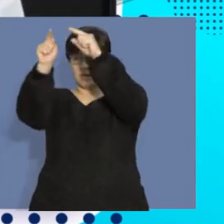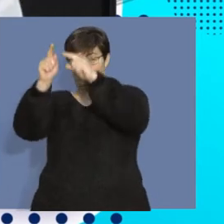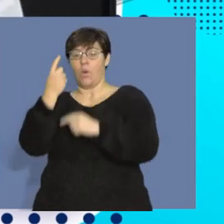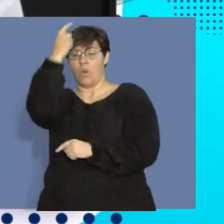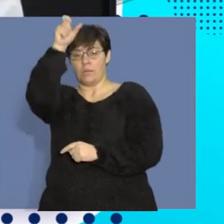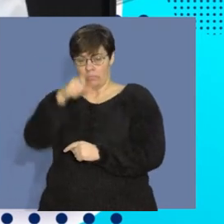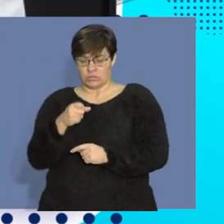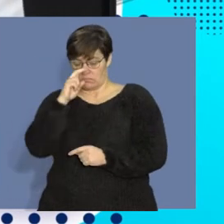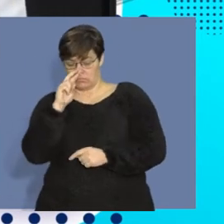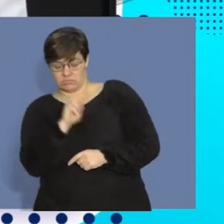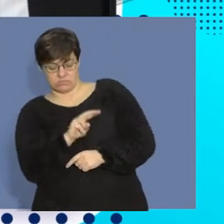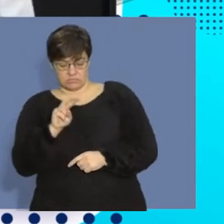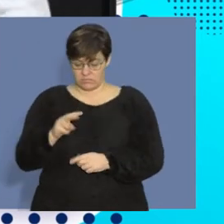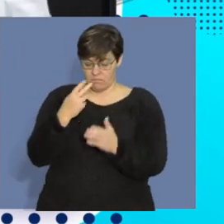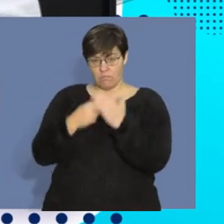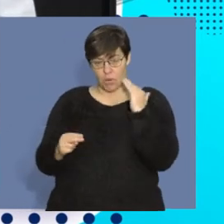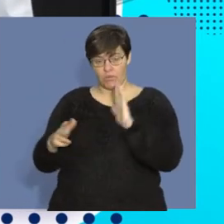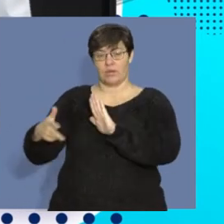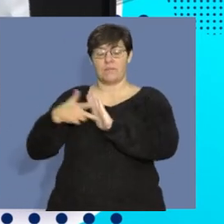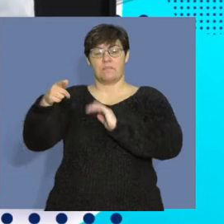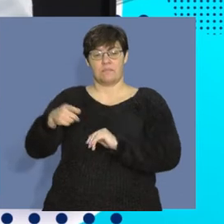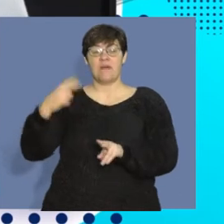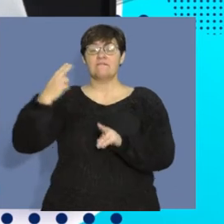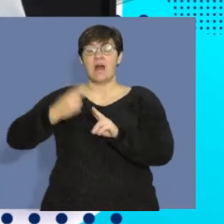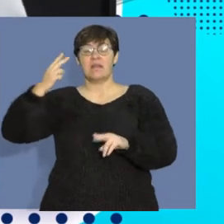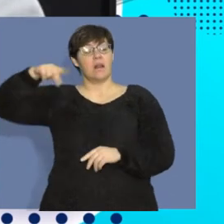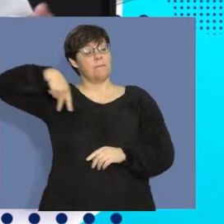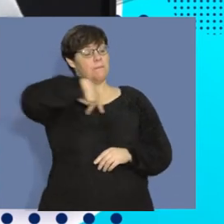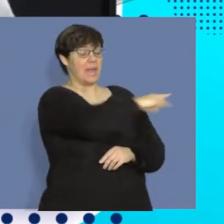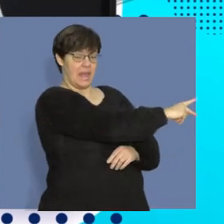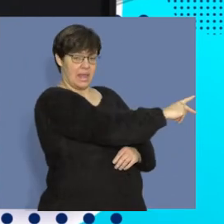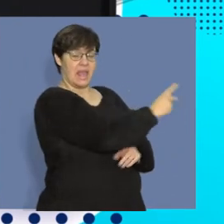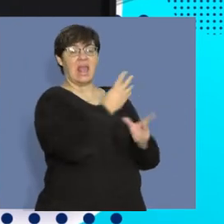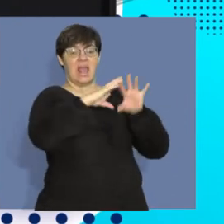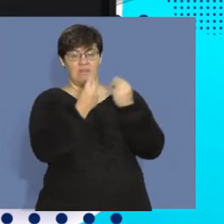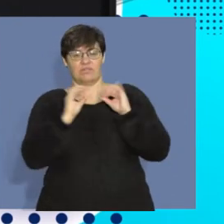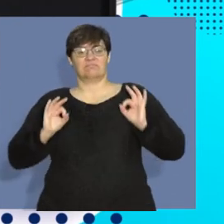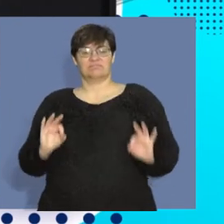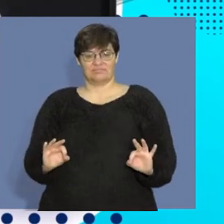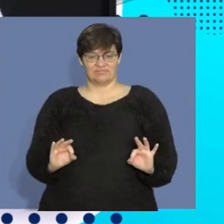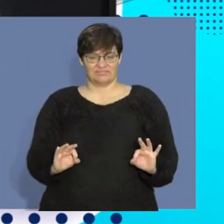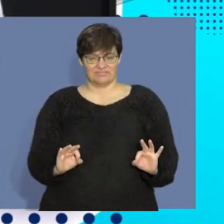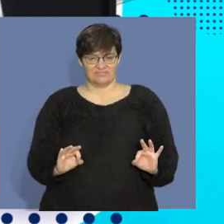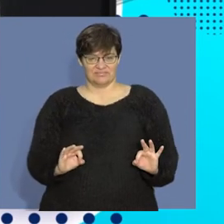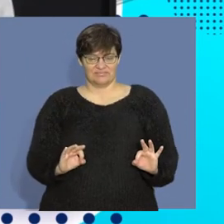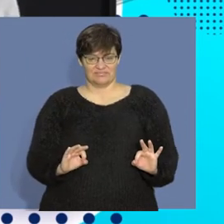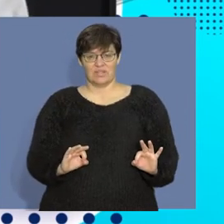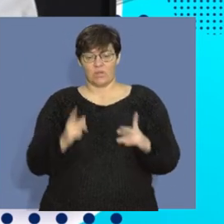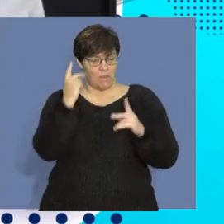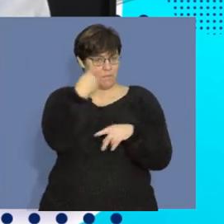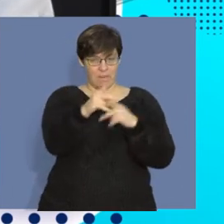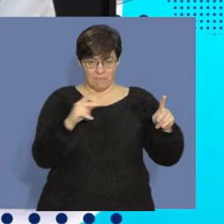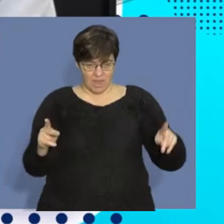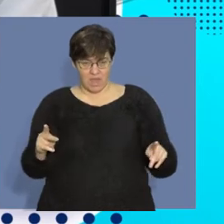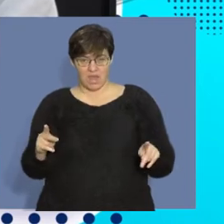VAT records are in order. So when it comes to the final payment, everything will be hunky-dory and we can then make the